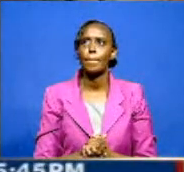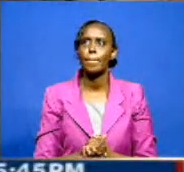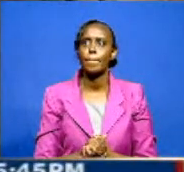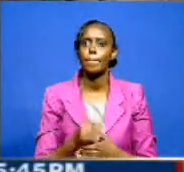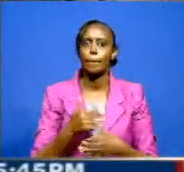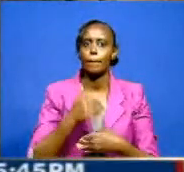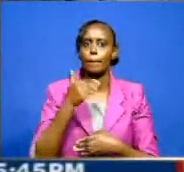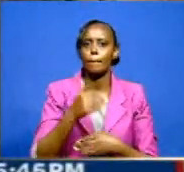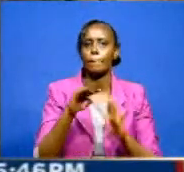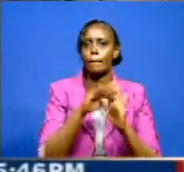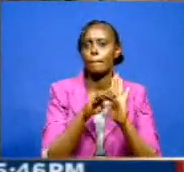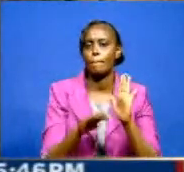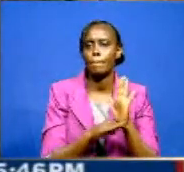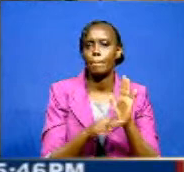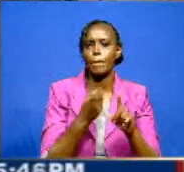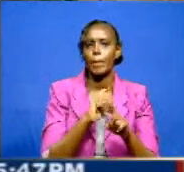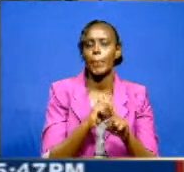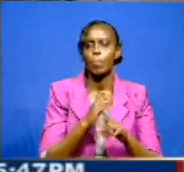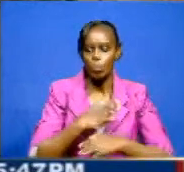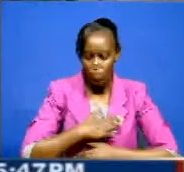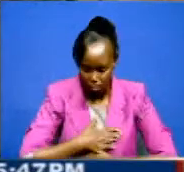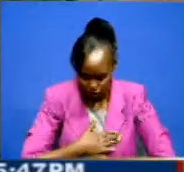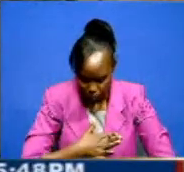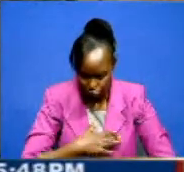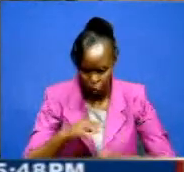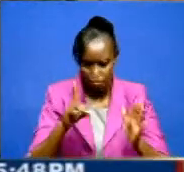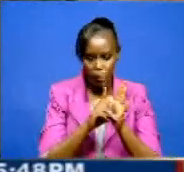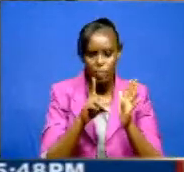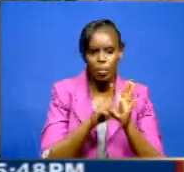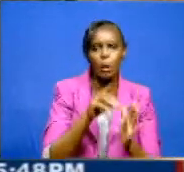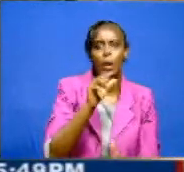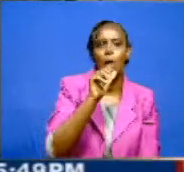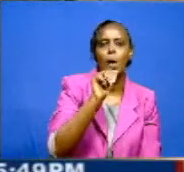Next statement is by Senator Dr. Abdullahi Ali.